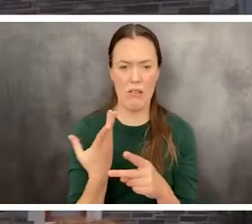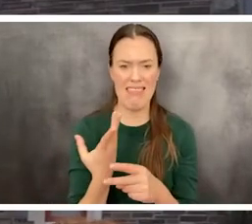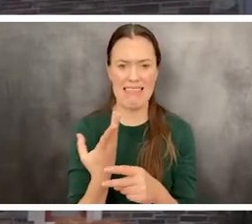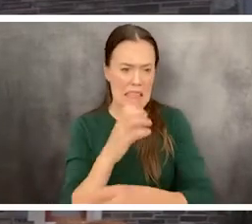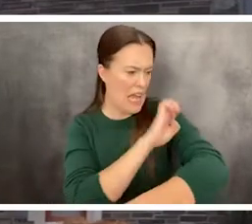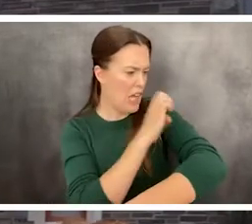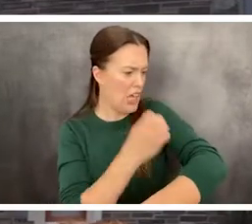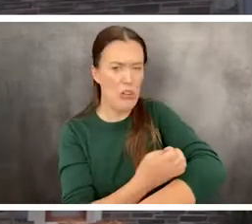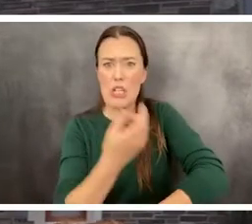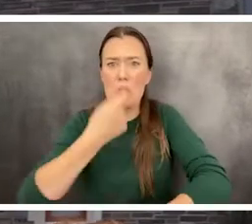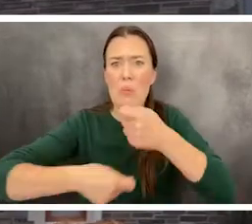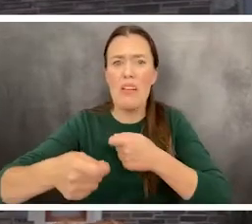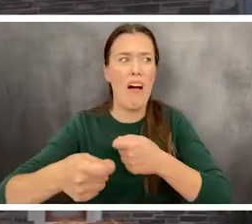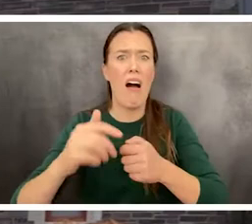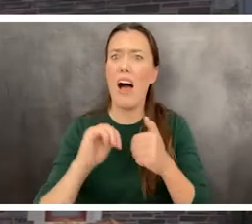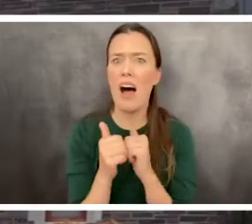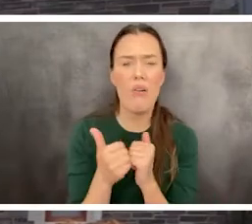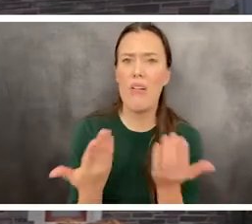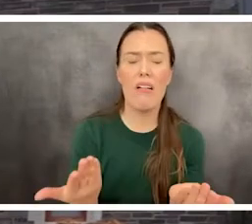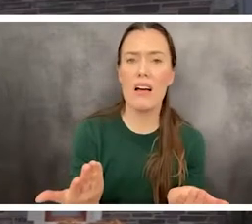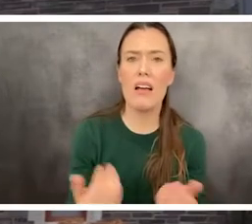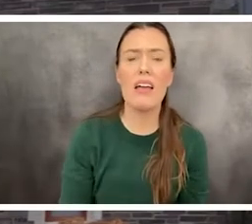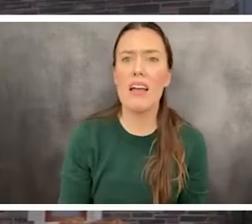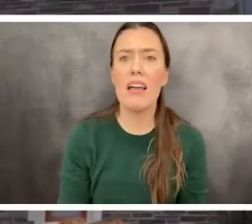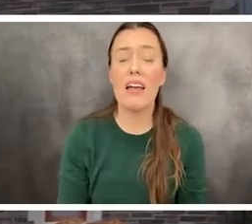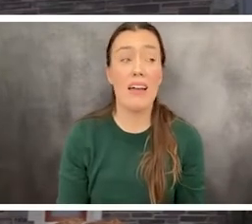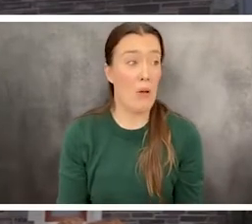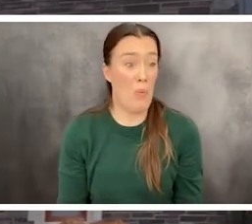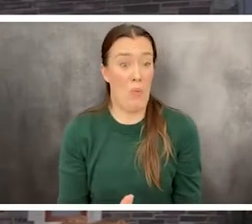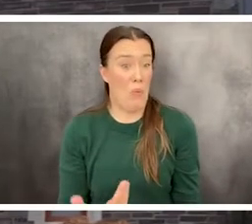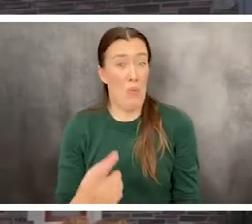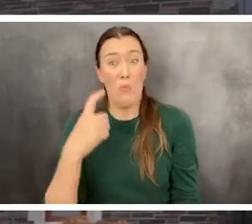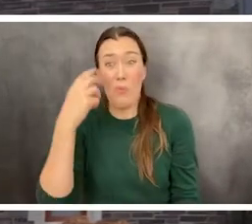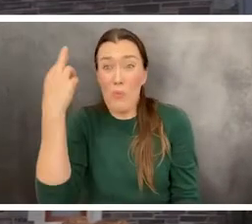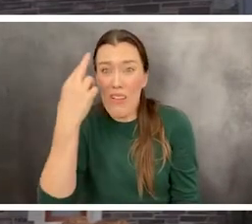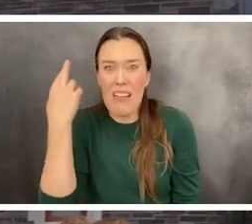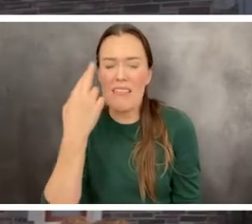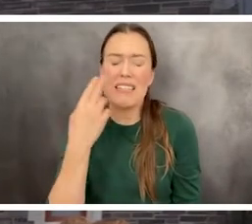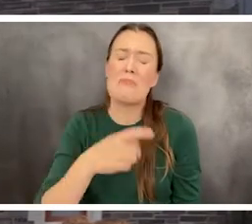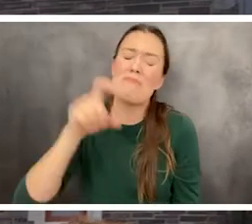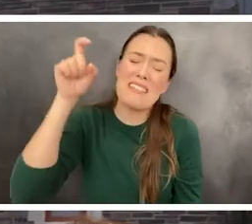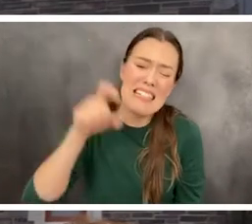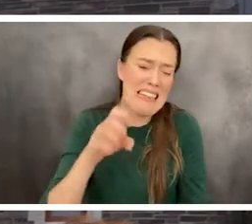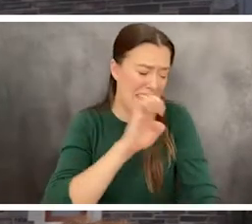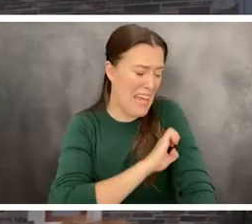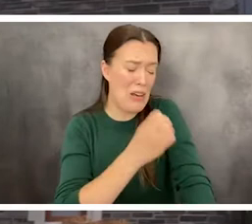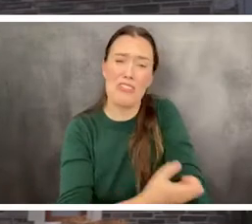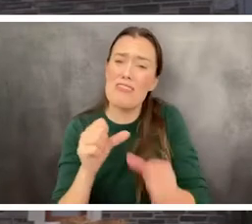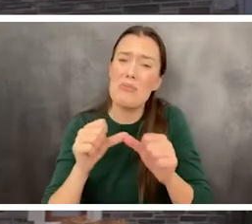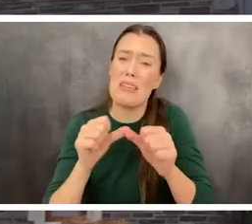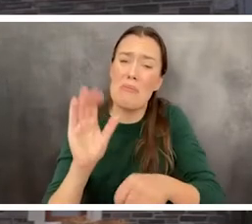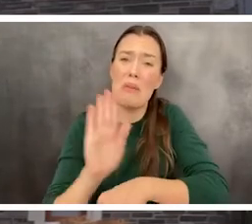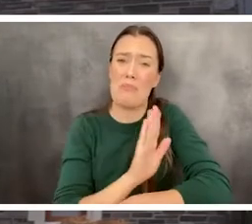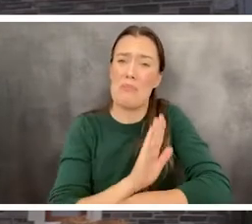we recreate that energy. Mm-hmm. Because we realized just how much we thrived